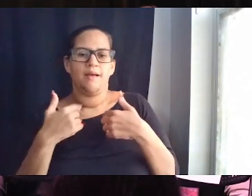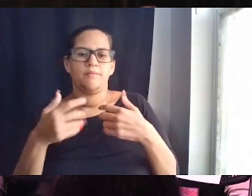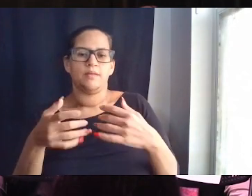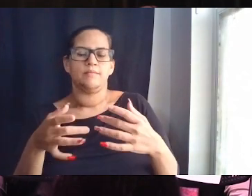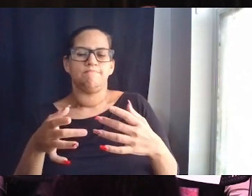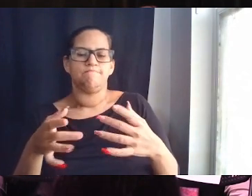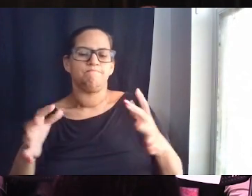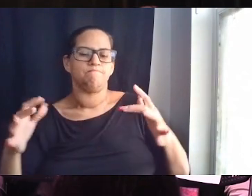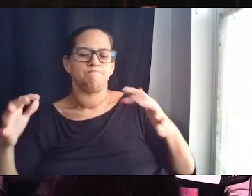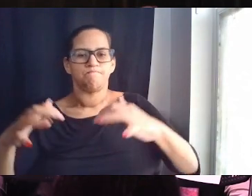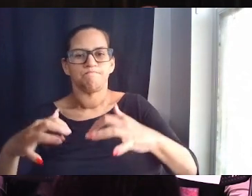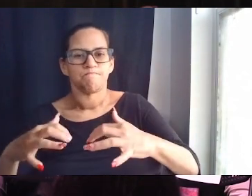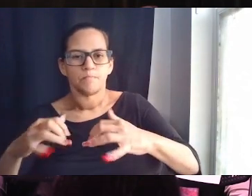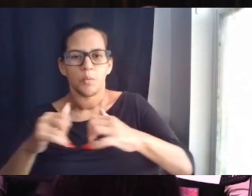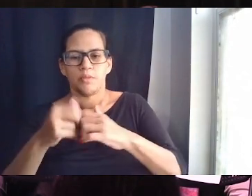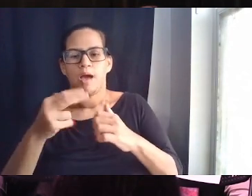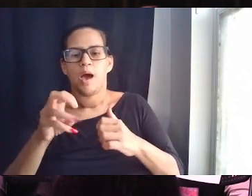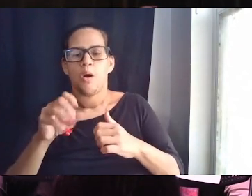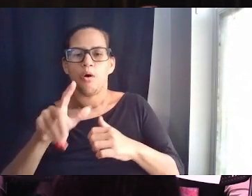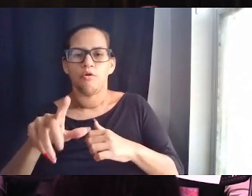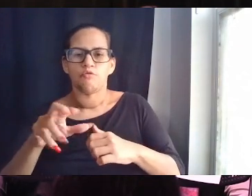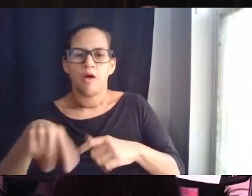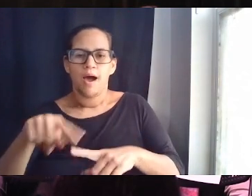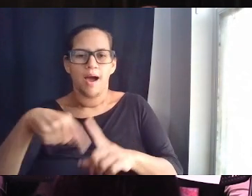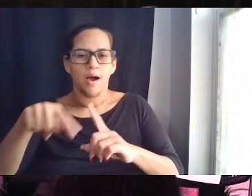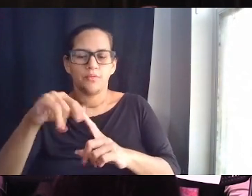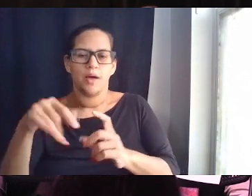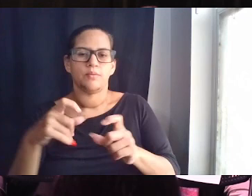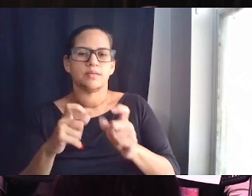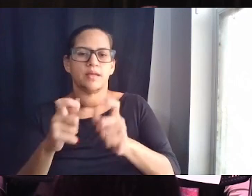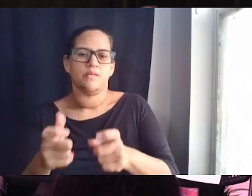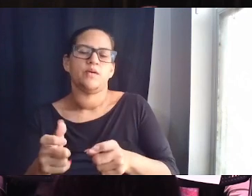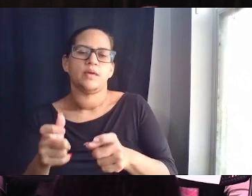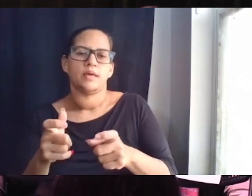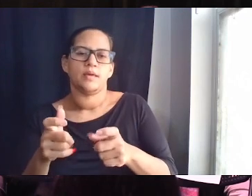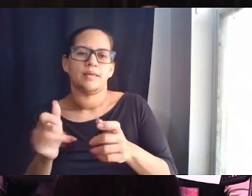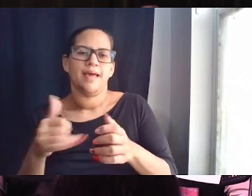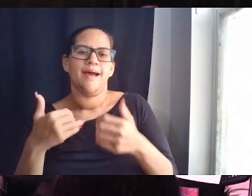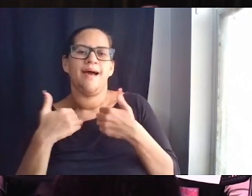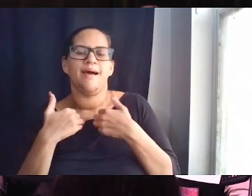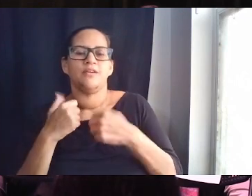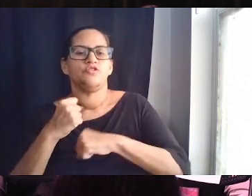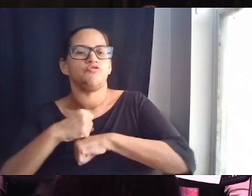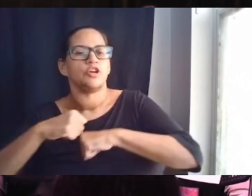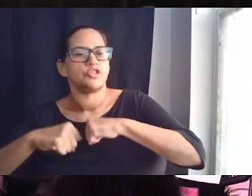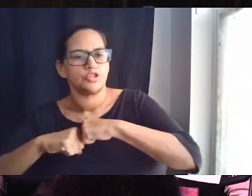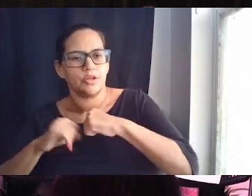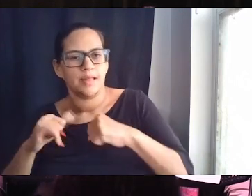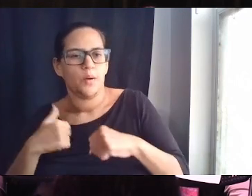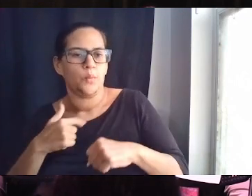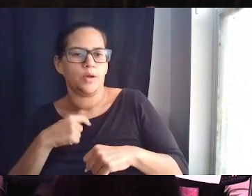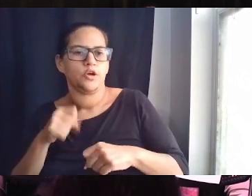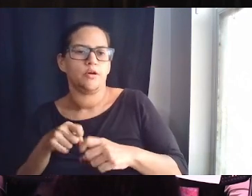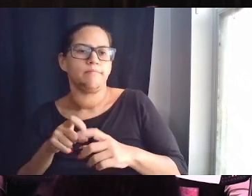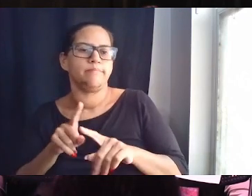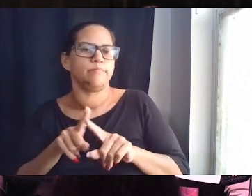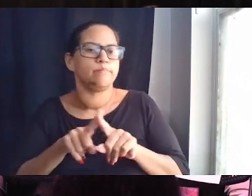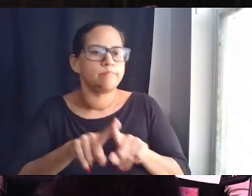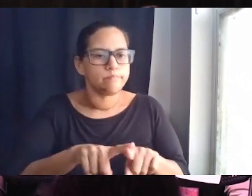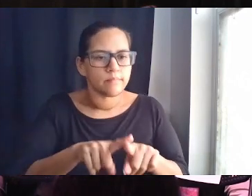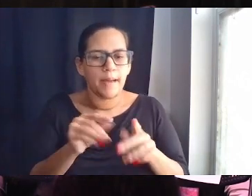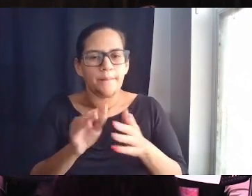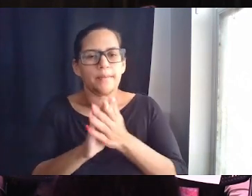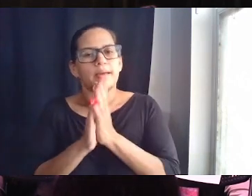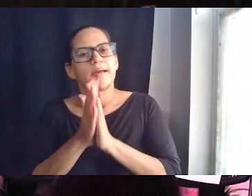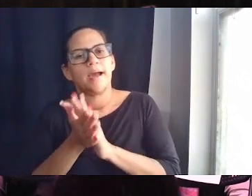HowlRound that was giving that had a structure that we could lean into. And it became a magical moment